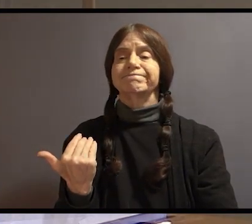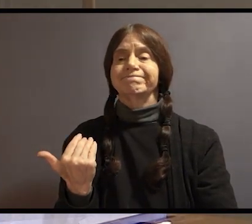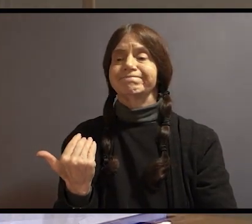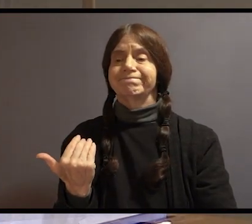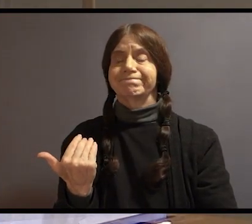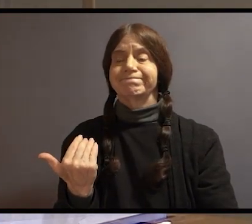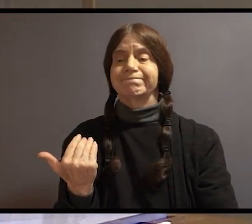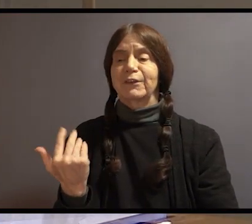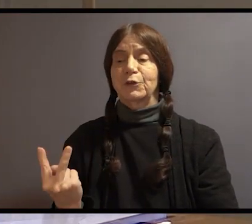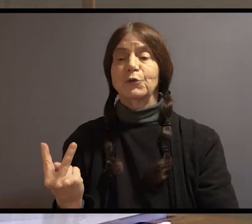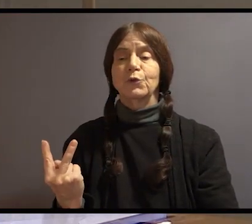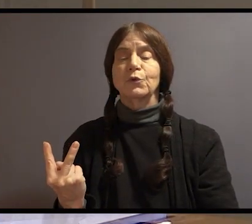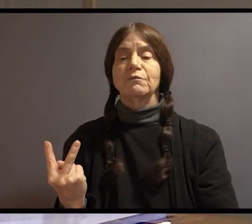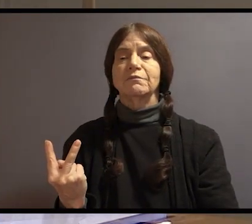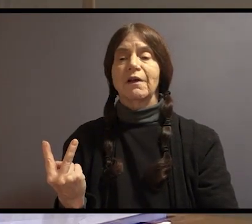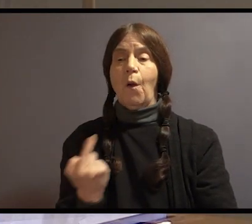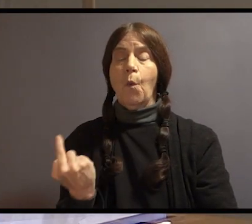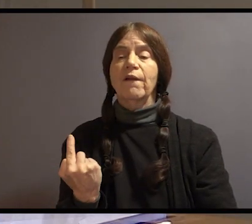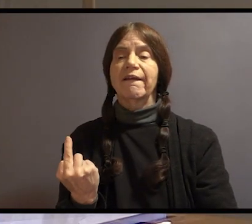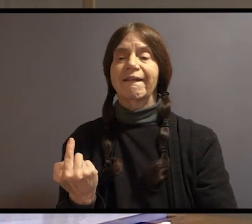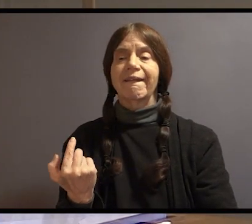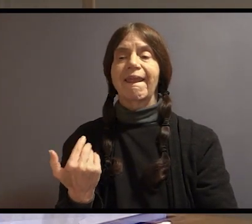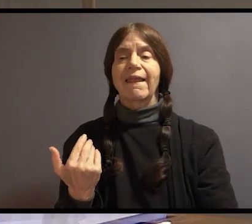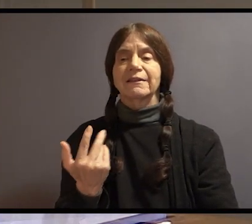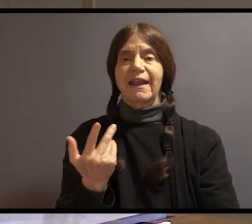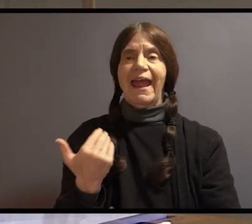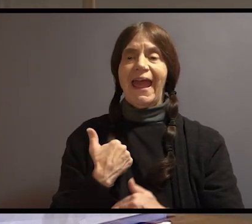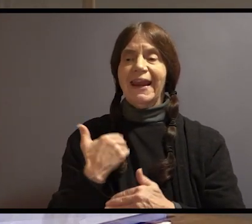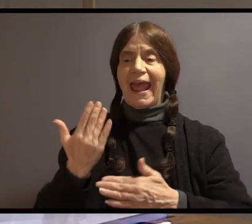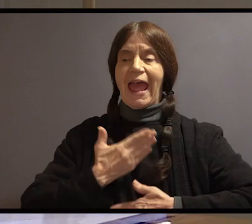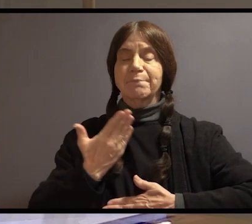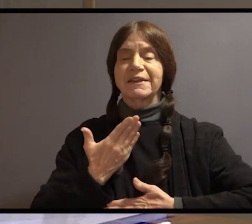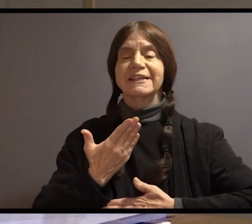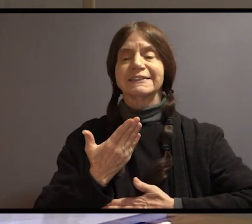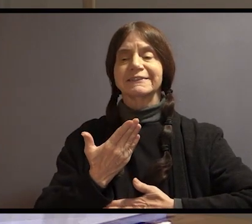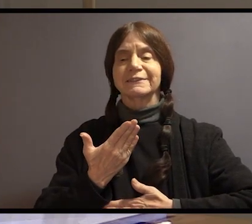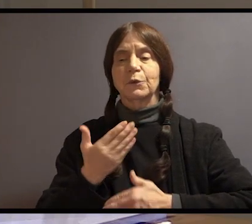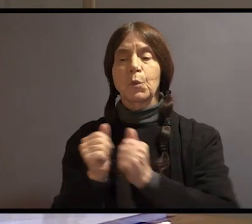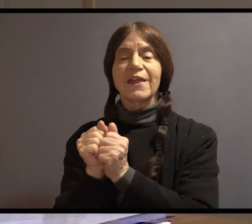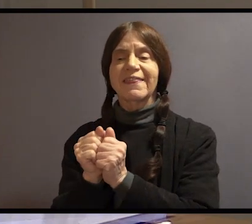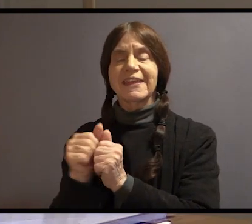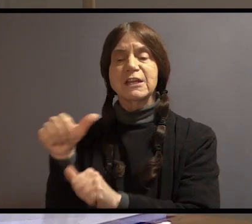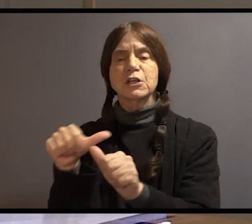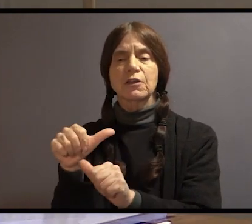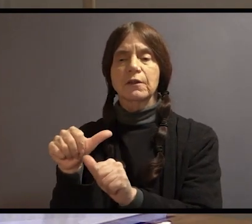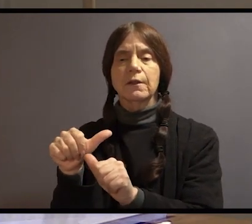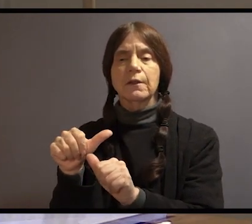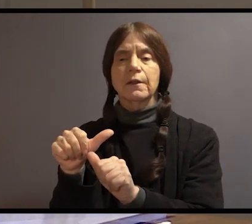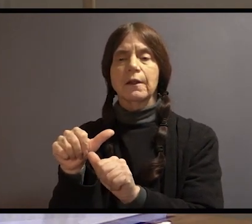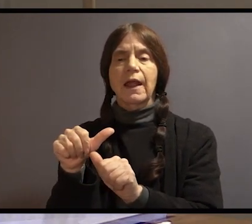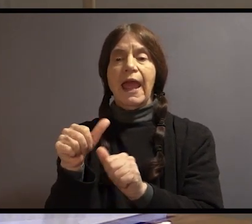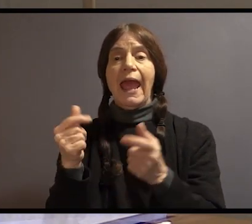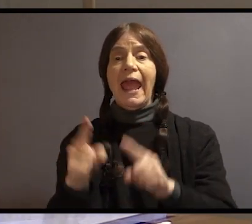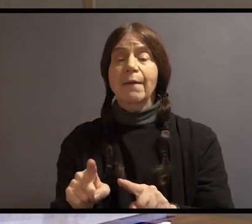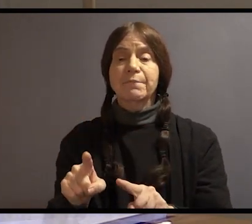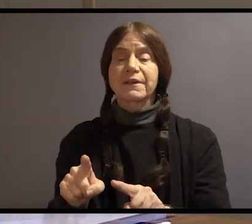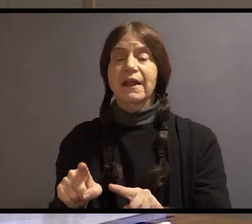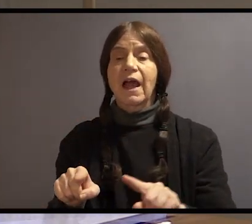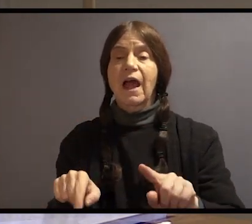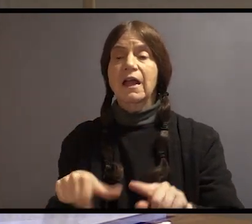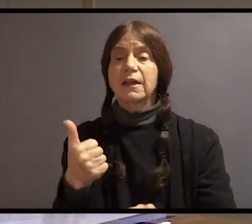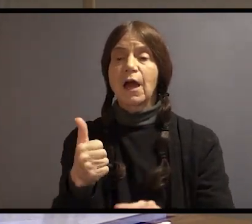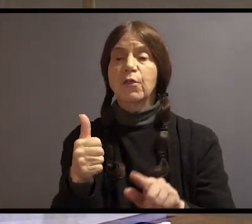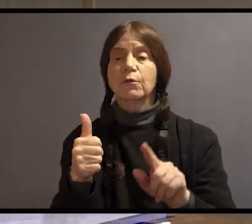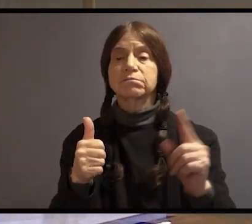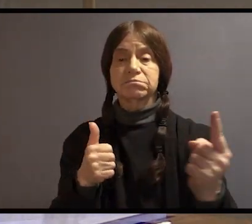wife, they were happy and found joy in one another. Only when someone else showed up